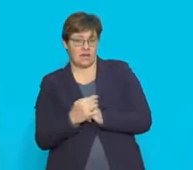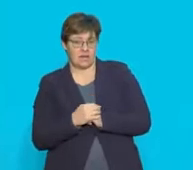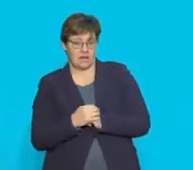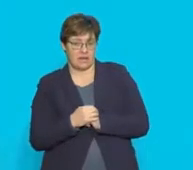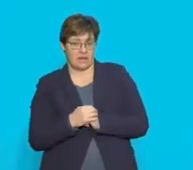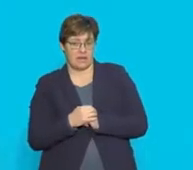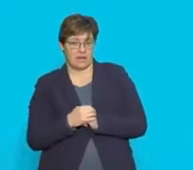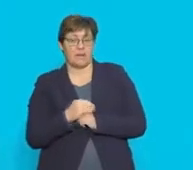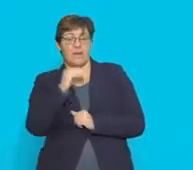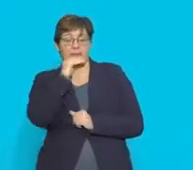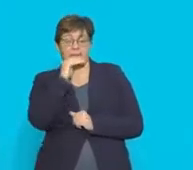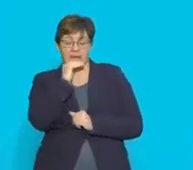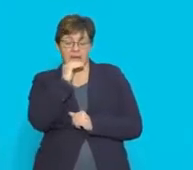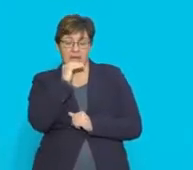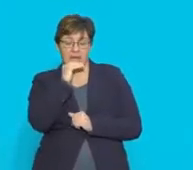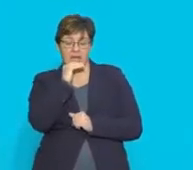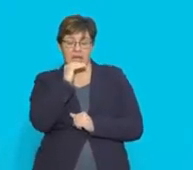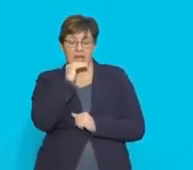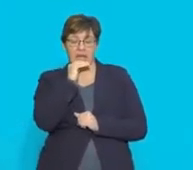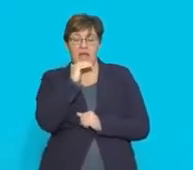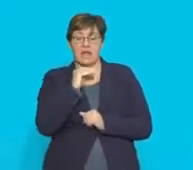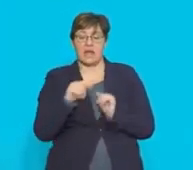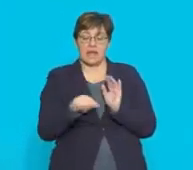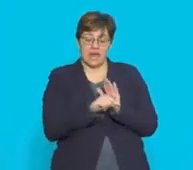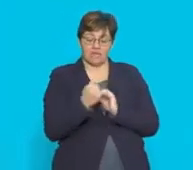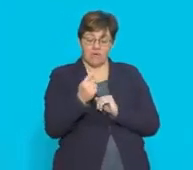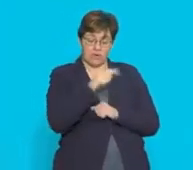-1, right? So meaning, if I have a square root of